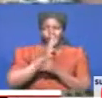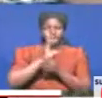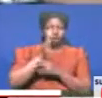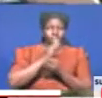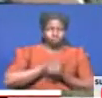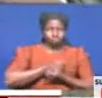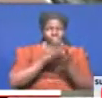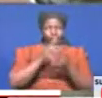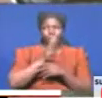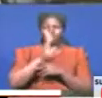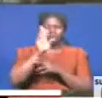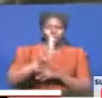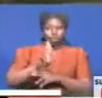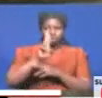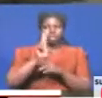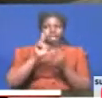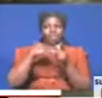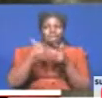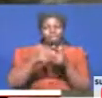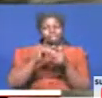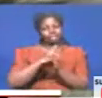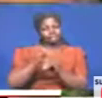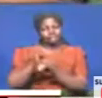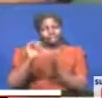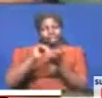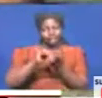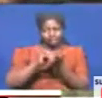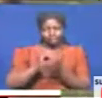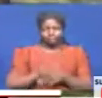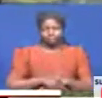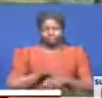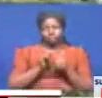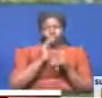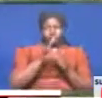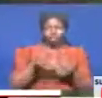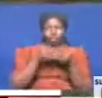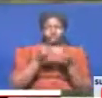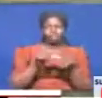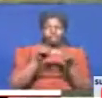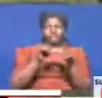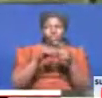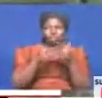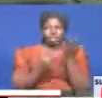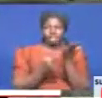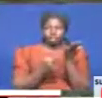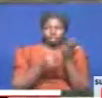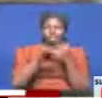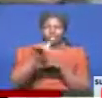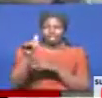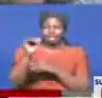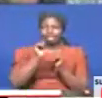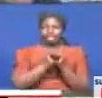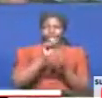is used will be repurposed through the water reclamation facility, which would provide sustenance to the Techno City's 10 million